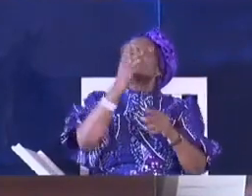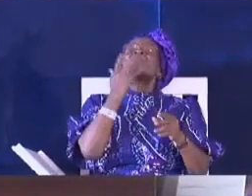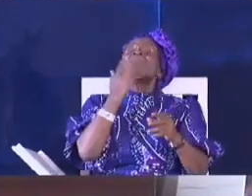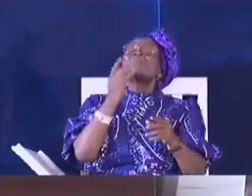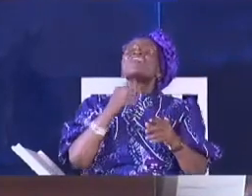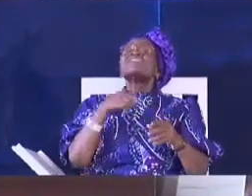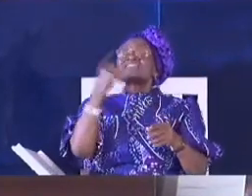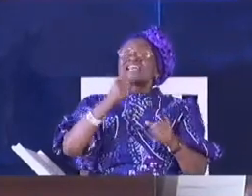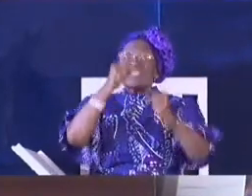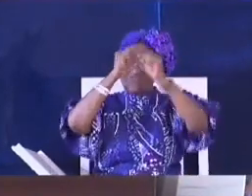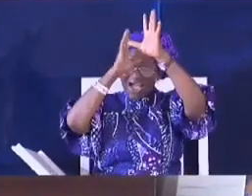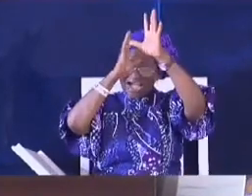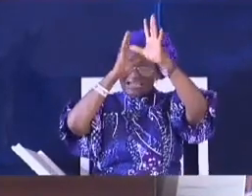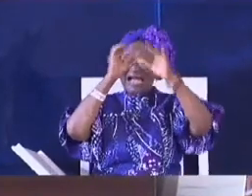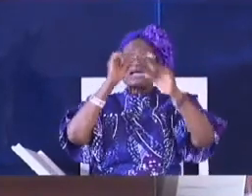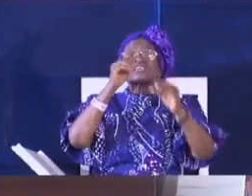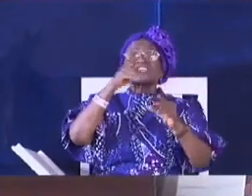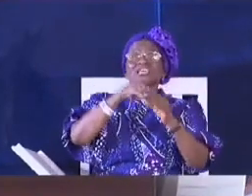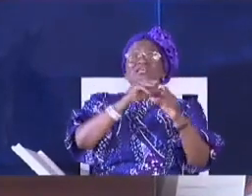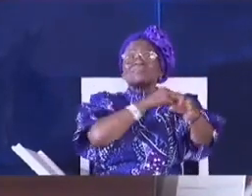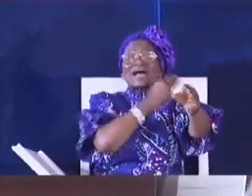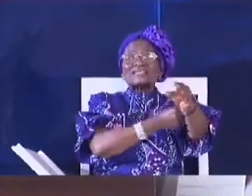in the mighty name of Jesus,